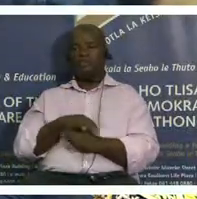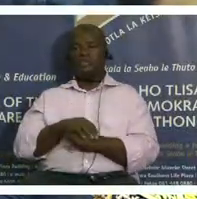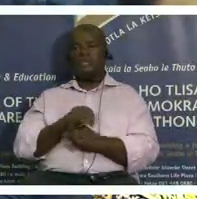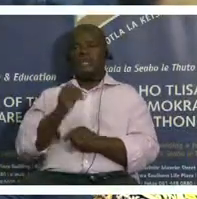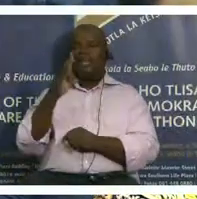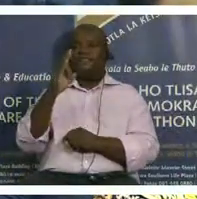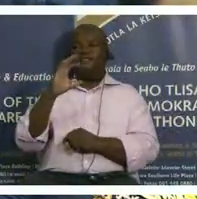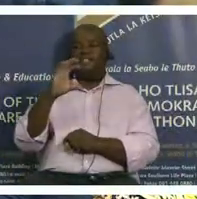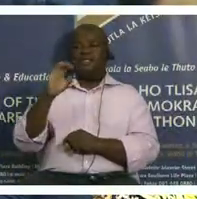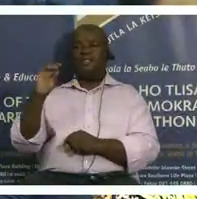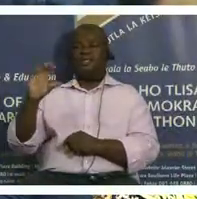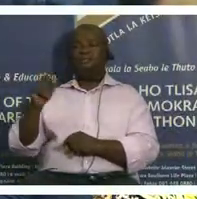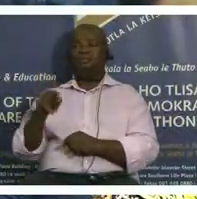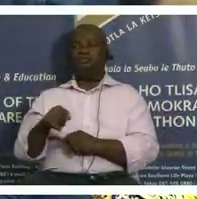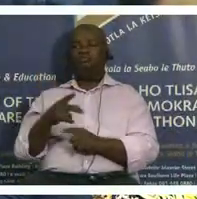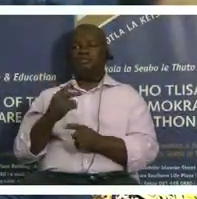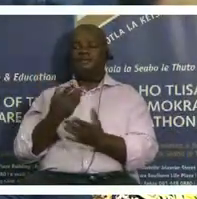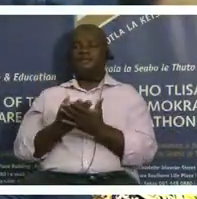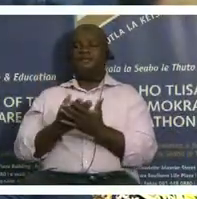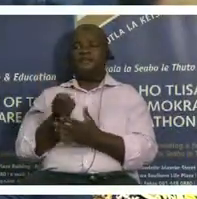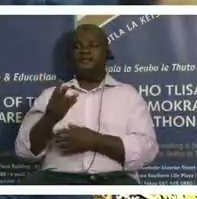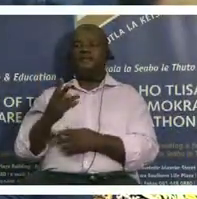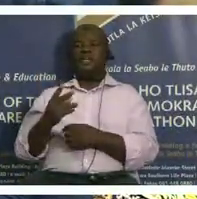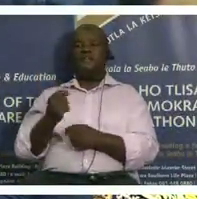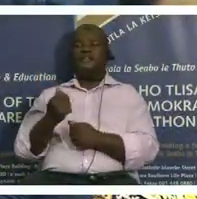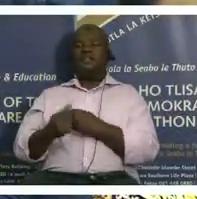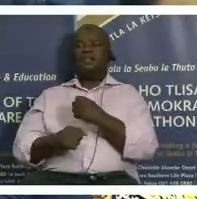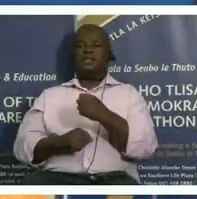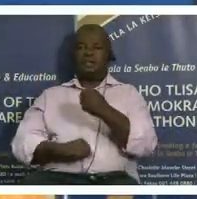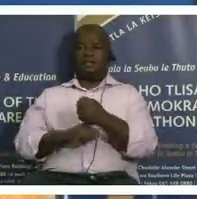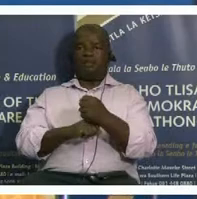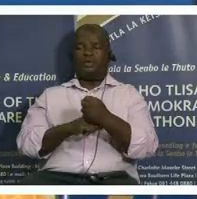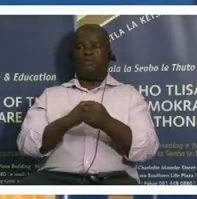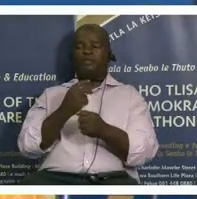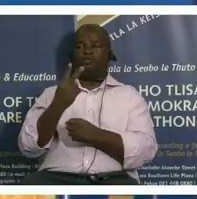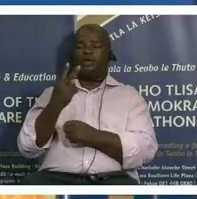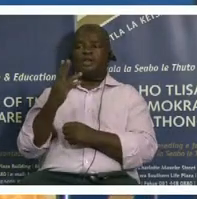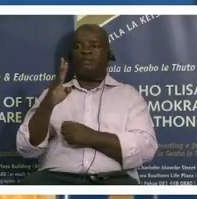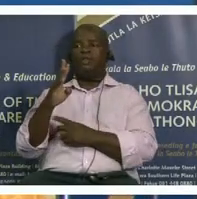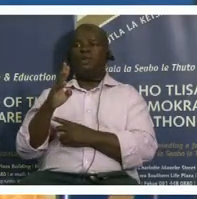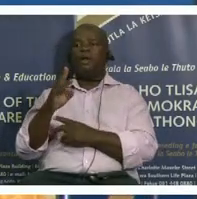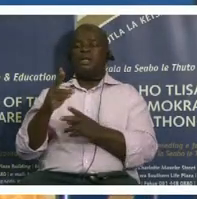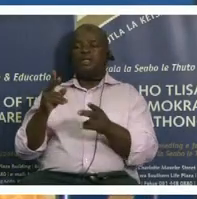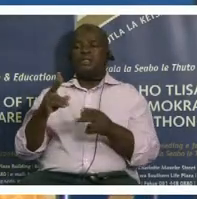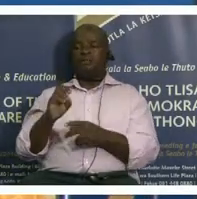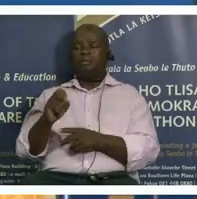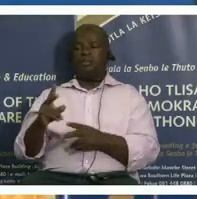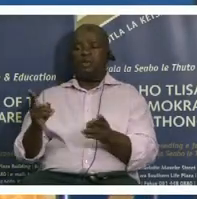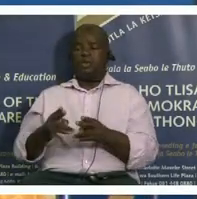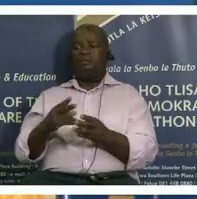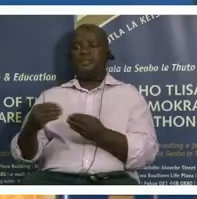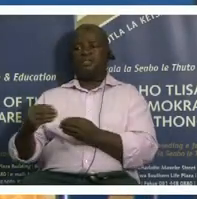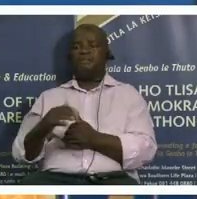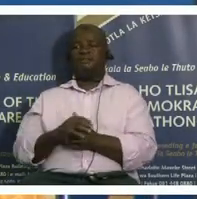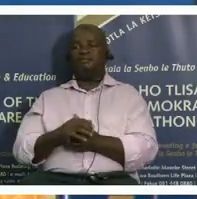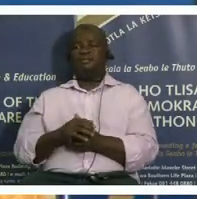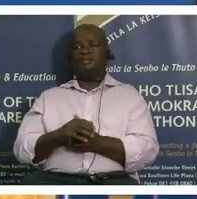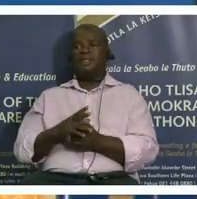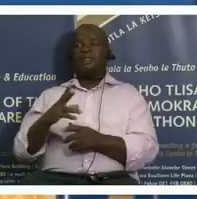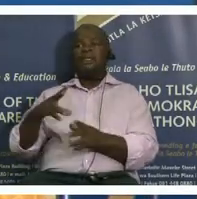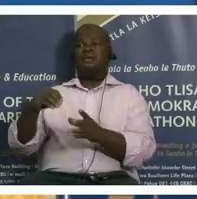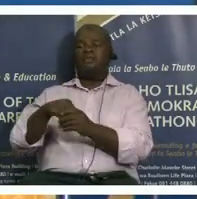Corporation provided financial support to 24 small and medium enterprises, including